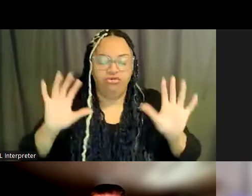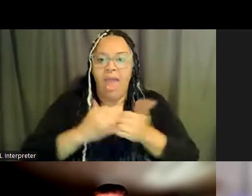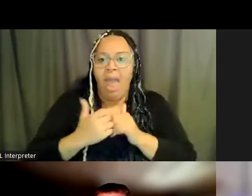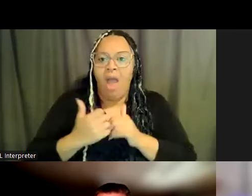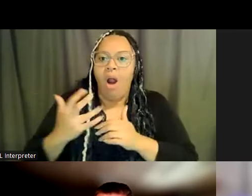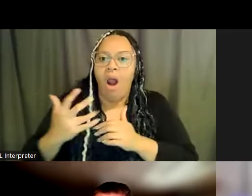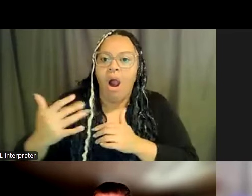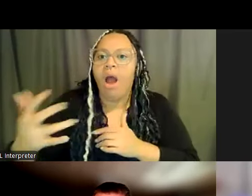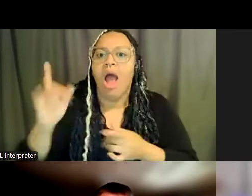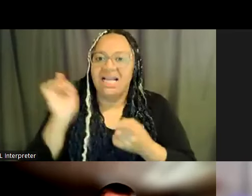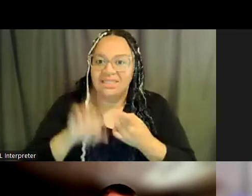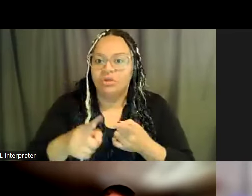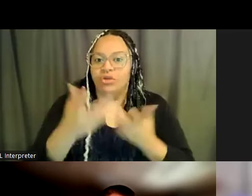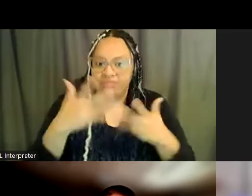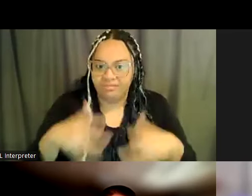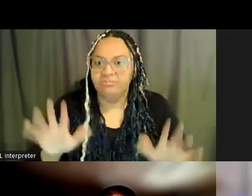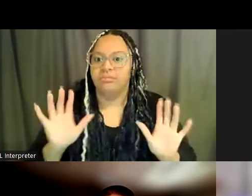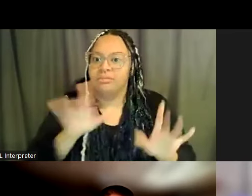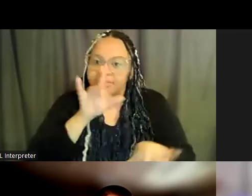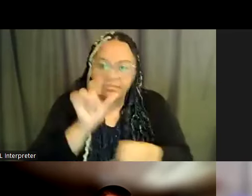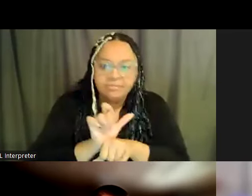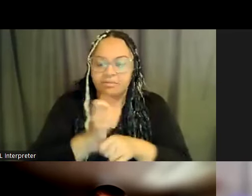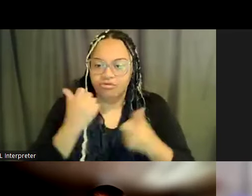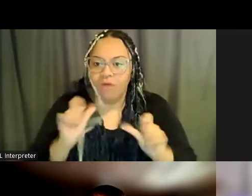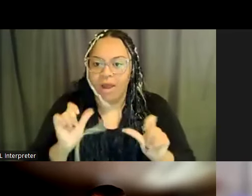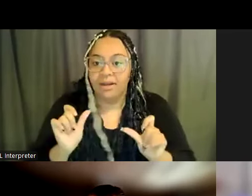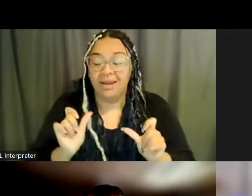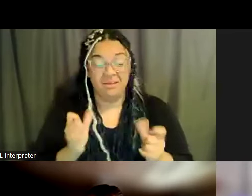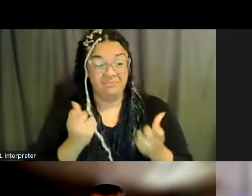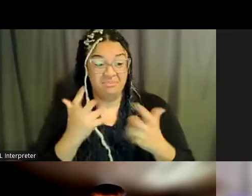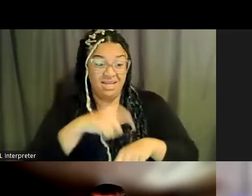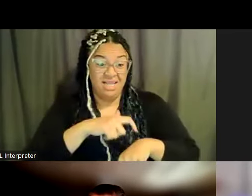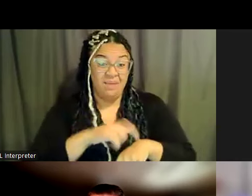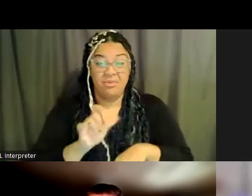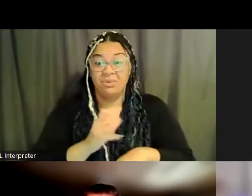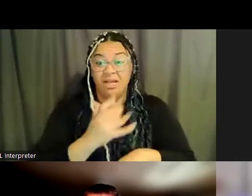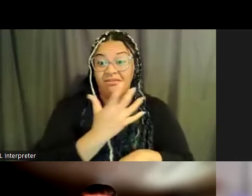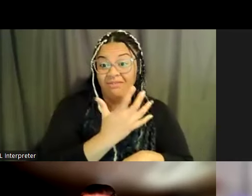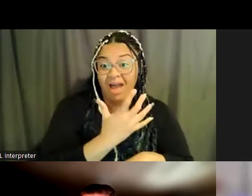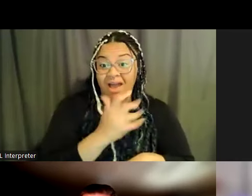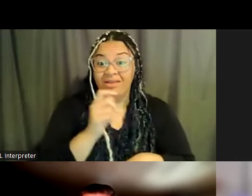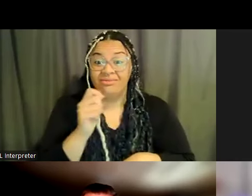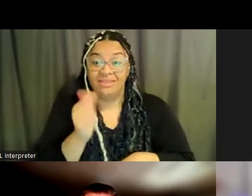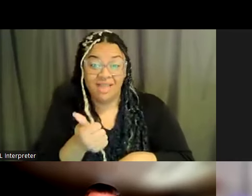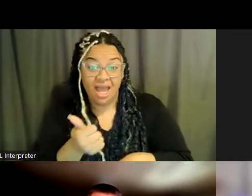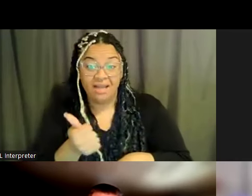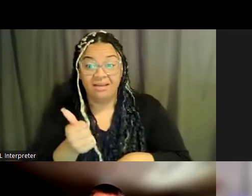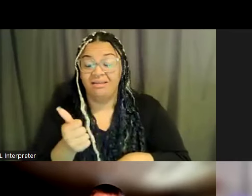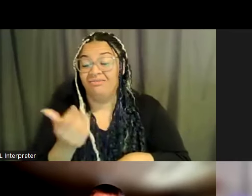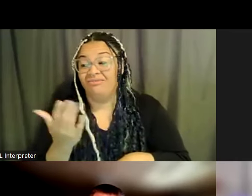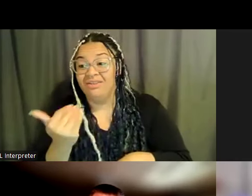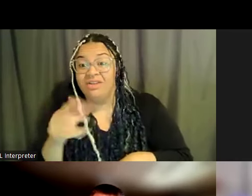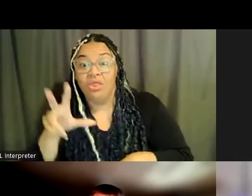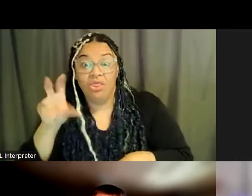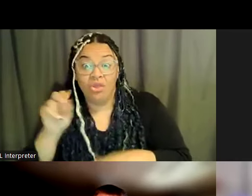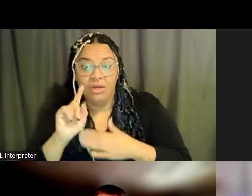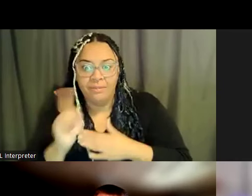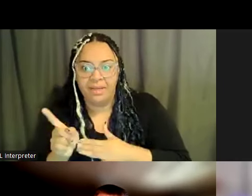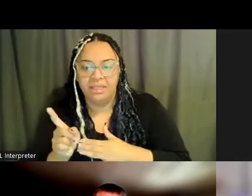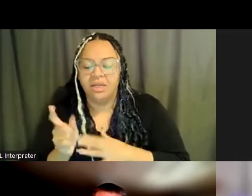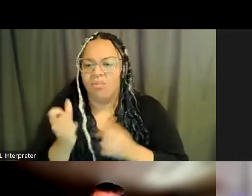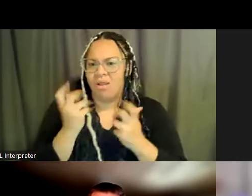actually made your attempt? And a lot of times it was, 5, 10, 15, 20, 30 minutes. And what a lot